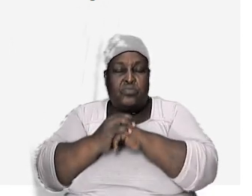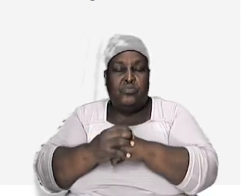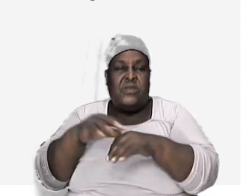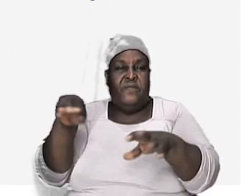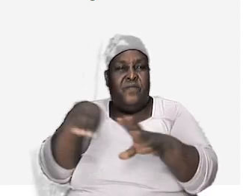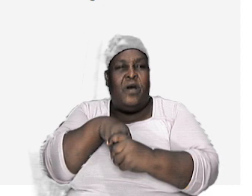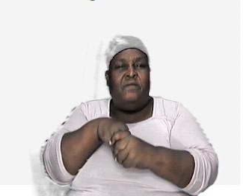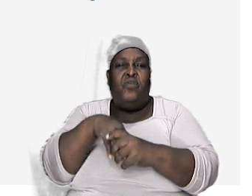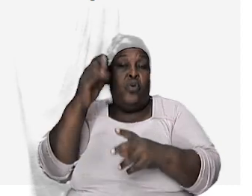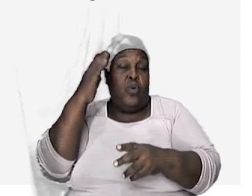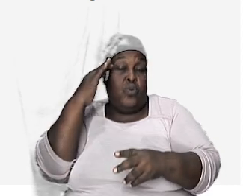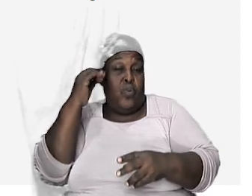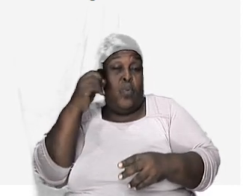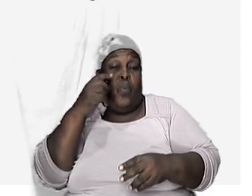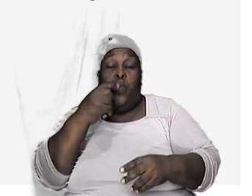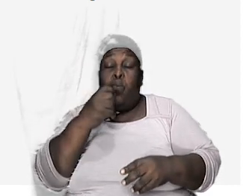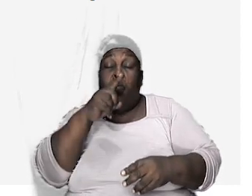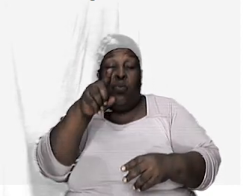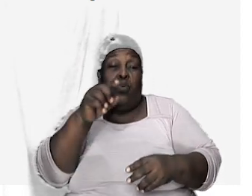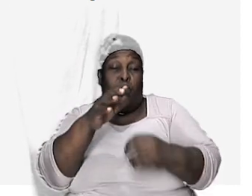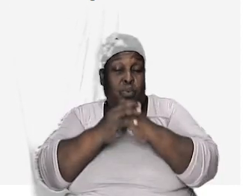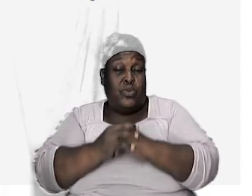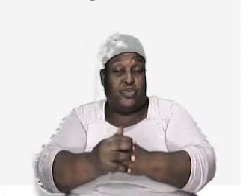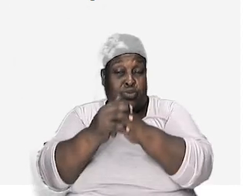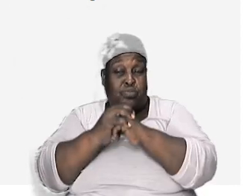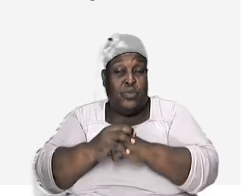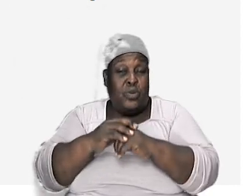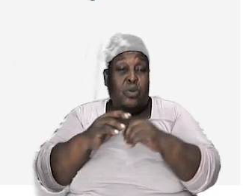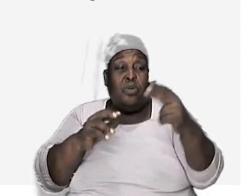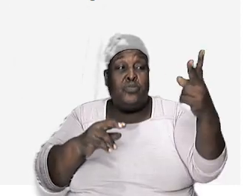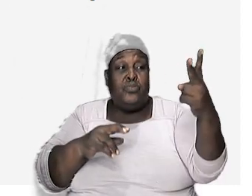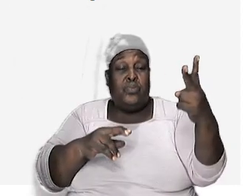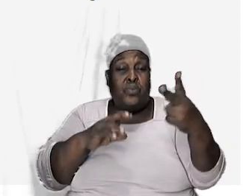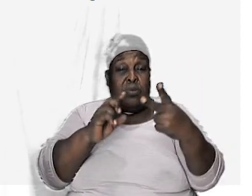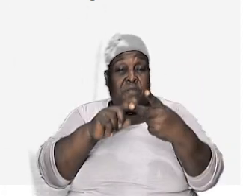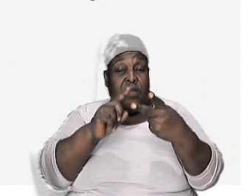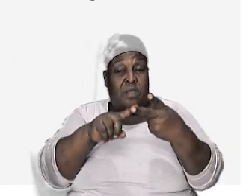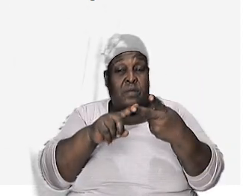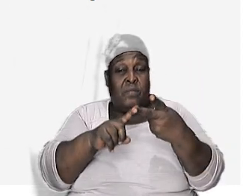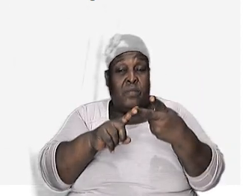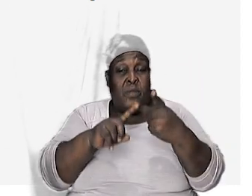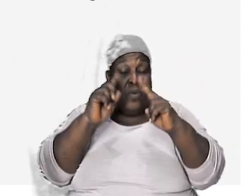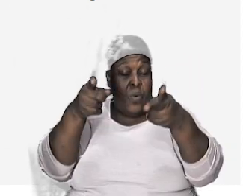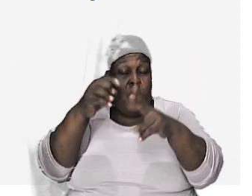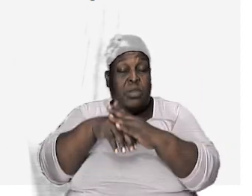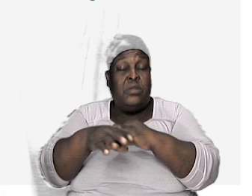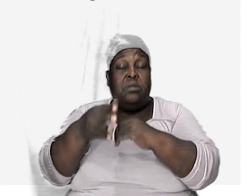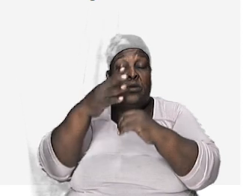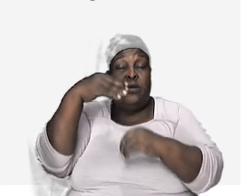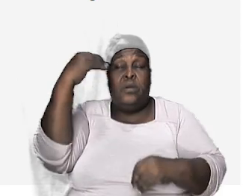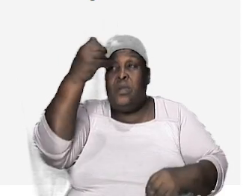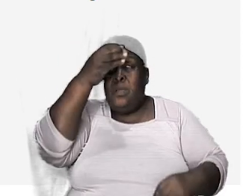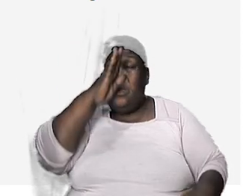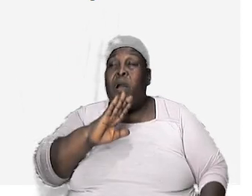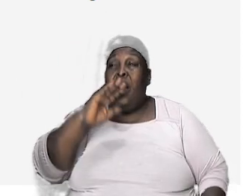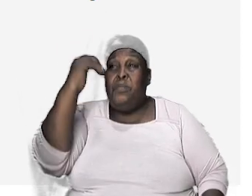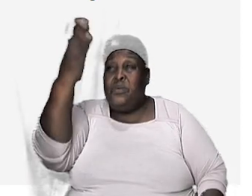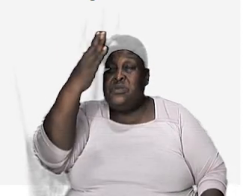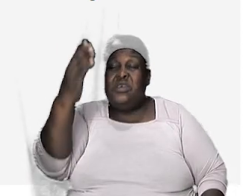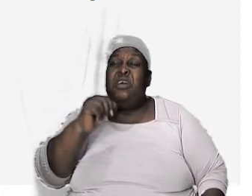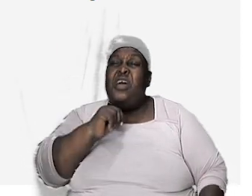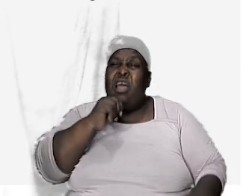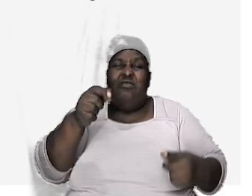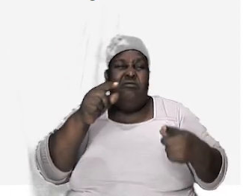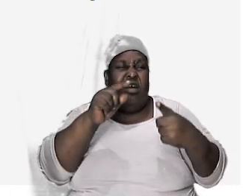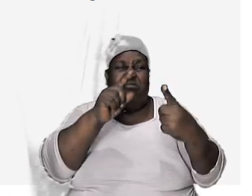are worshiping. So there are 2 things that he pointed out in relation to this, getting into the presence of God. It is not confined to where